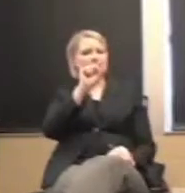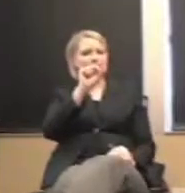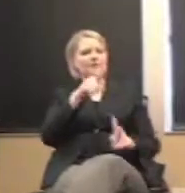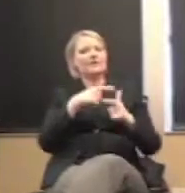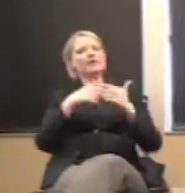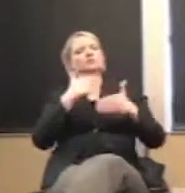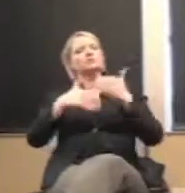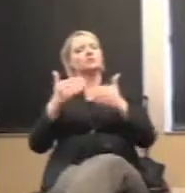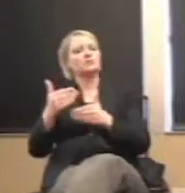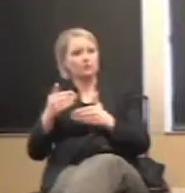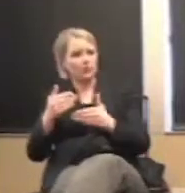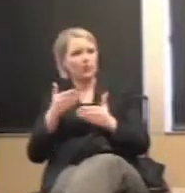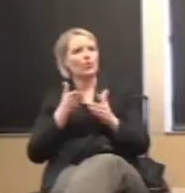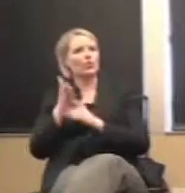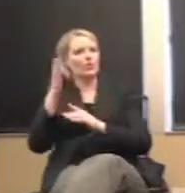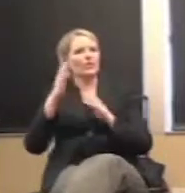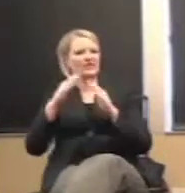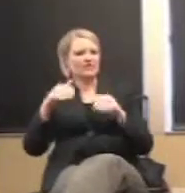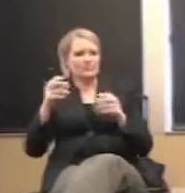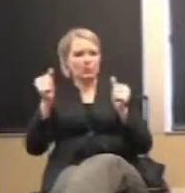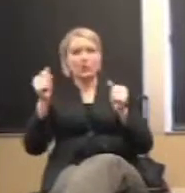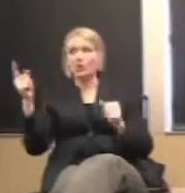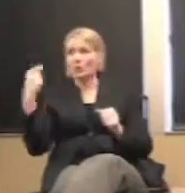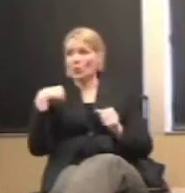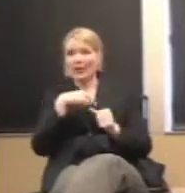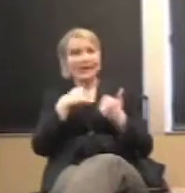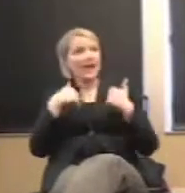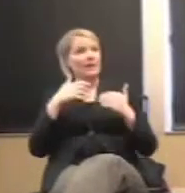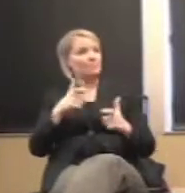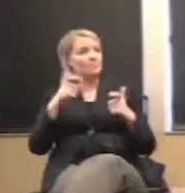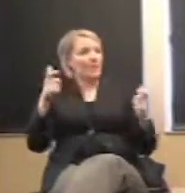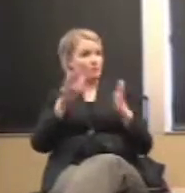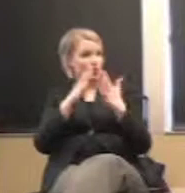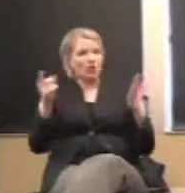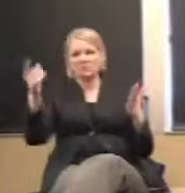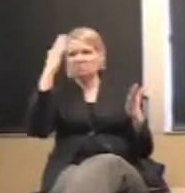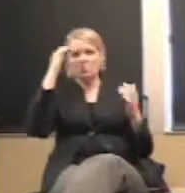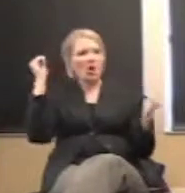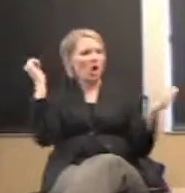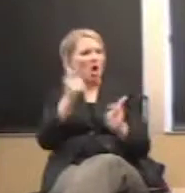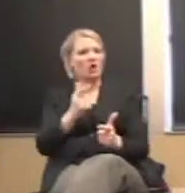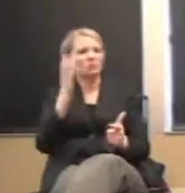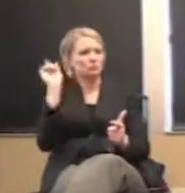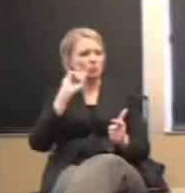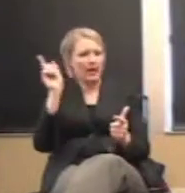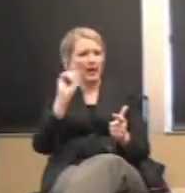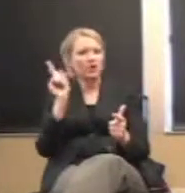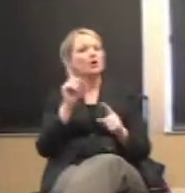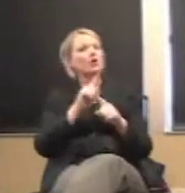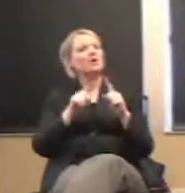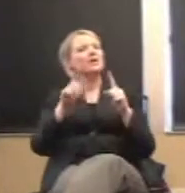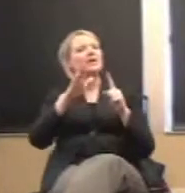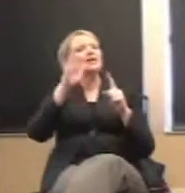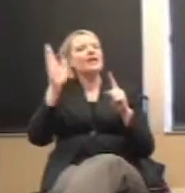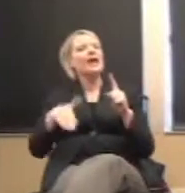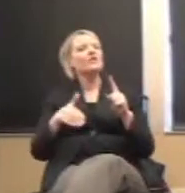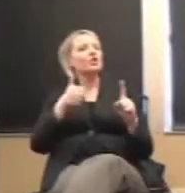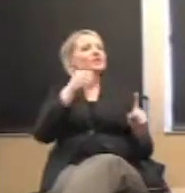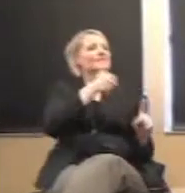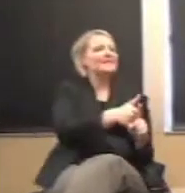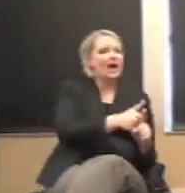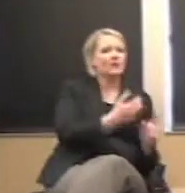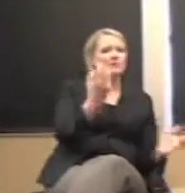probably pretty quickly. We had like a big book, you knew where all of it was, just like the other one you were describing, except you just never did any spontaneous language.